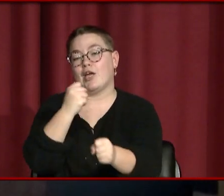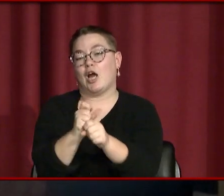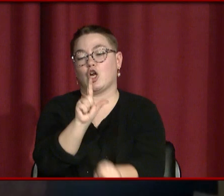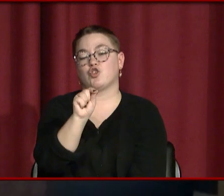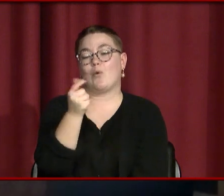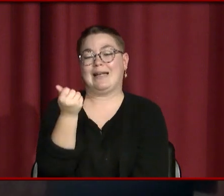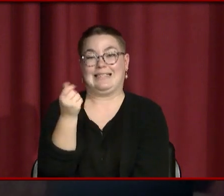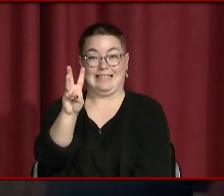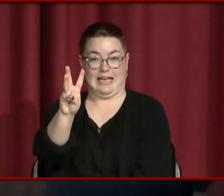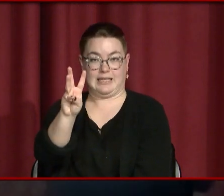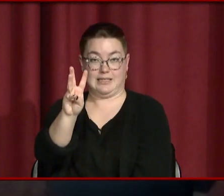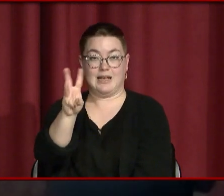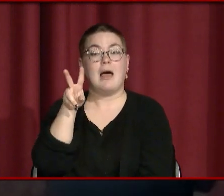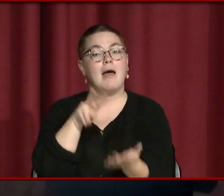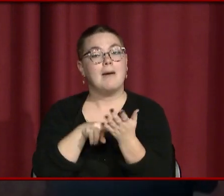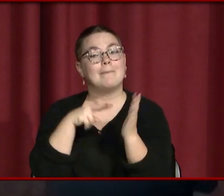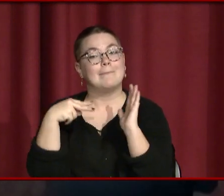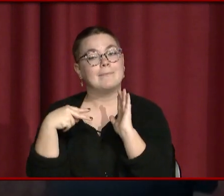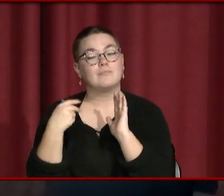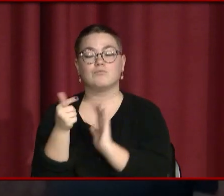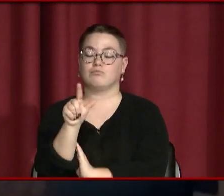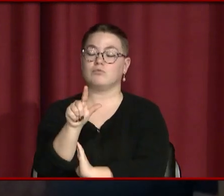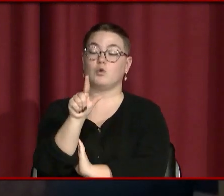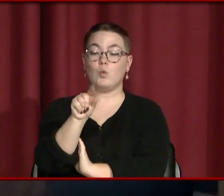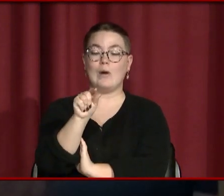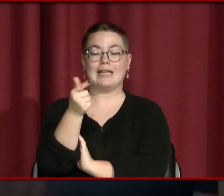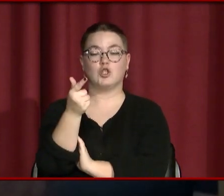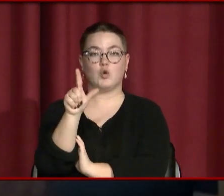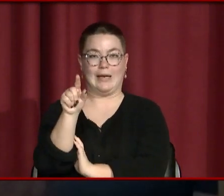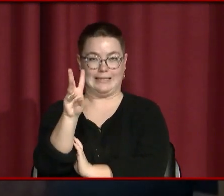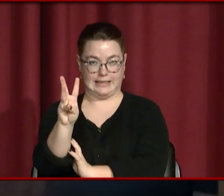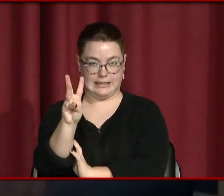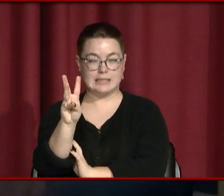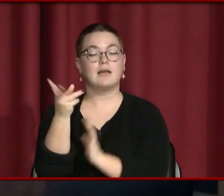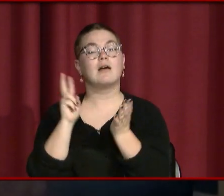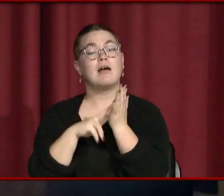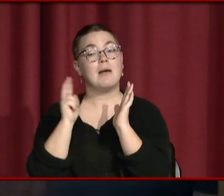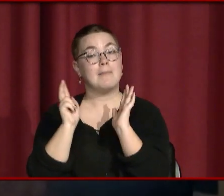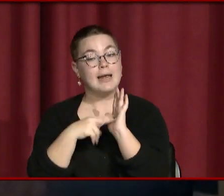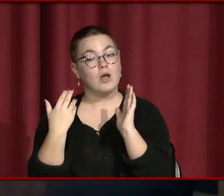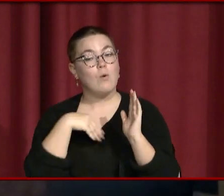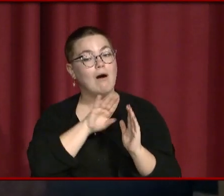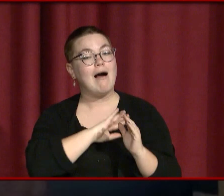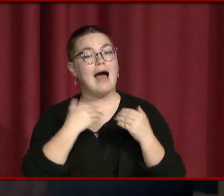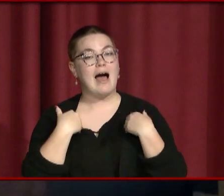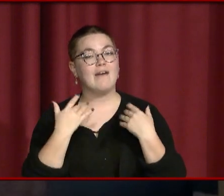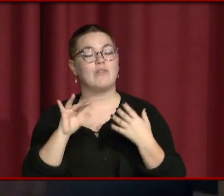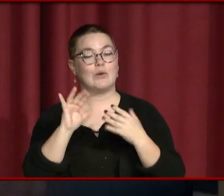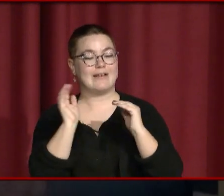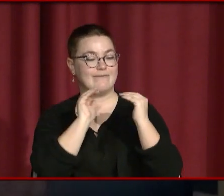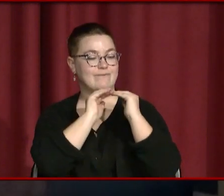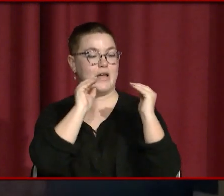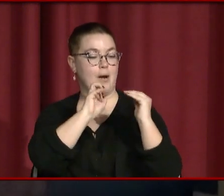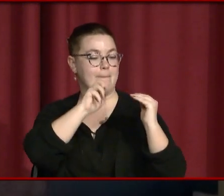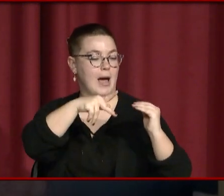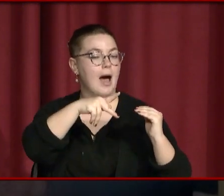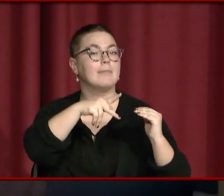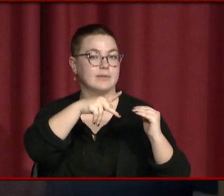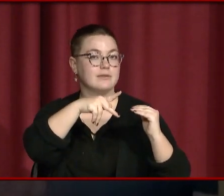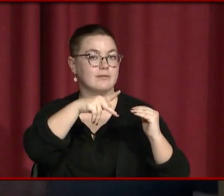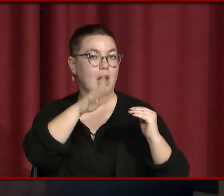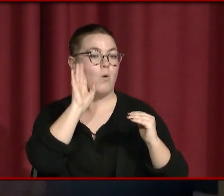fair representation in the Ohio State House and in Ohio's congressional delegation starting in